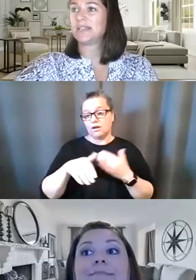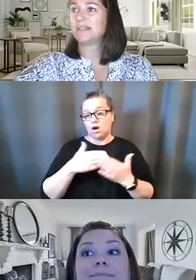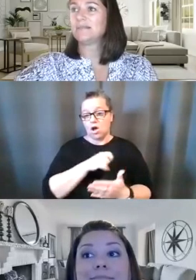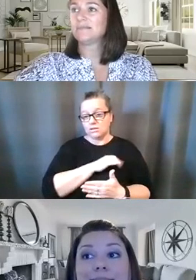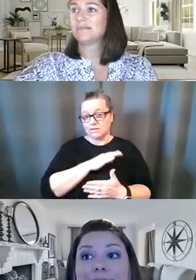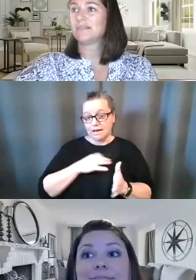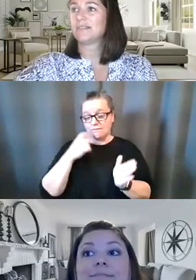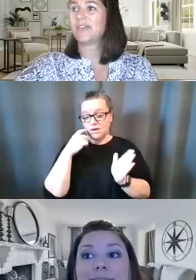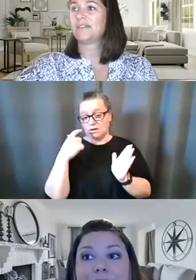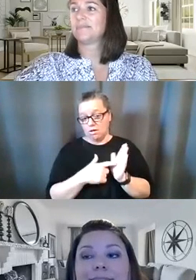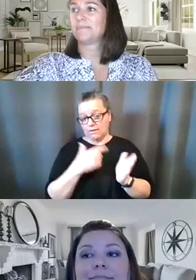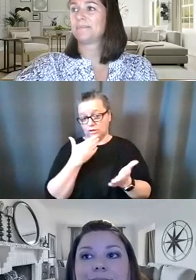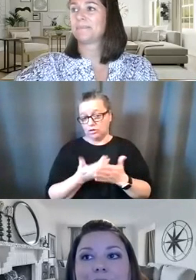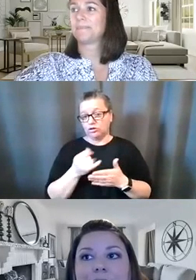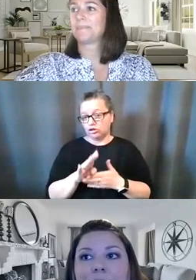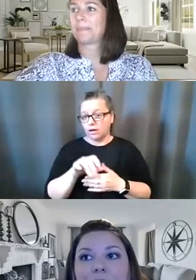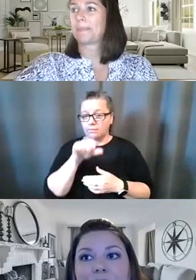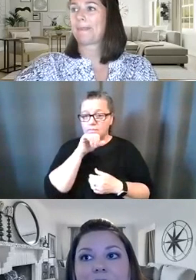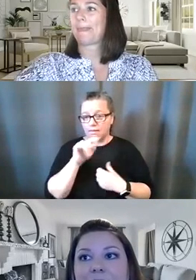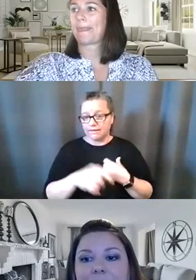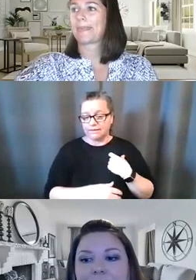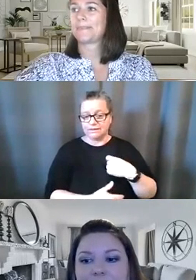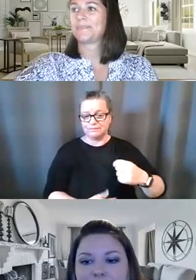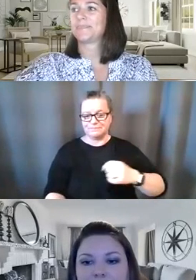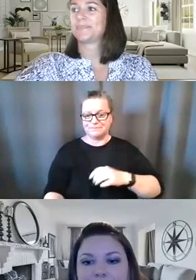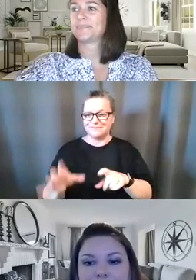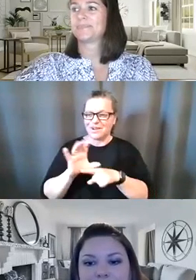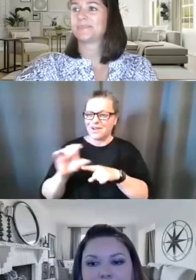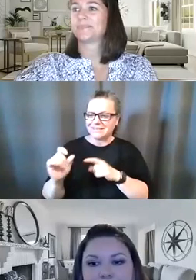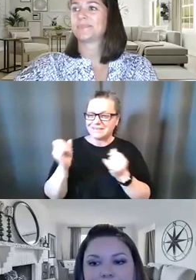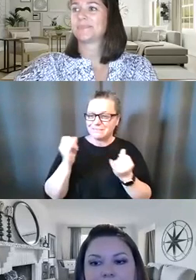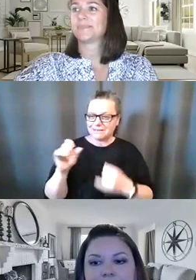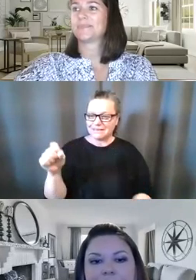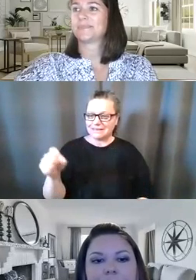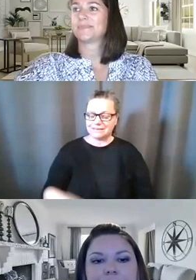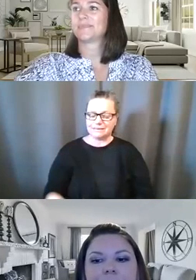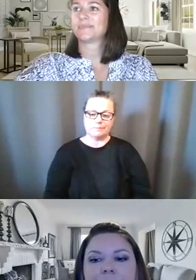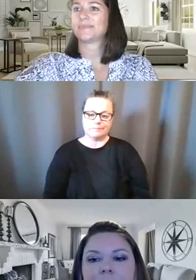been done. Love it. Awesome ideas.